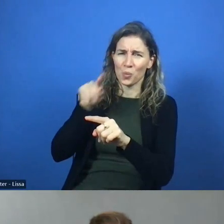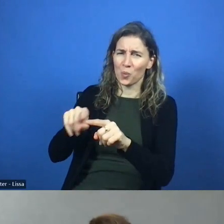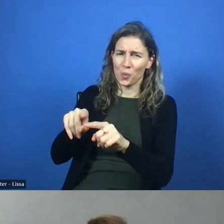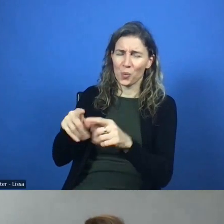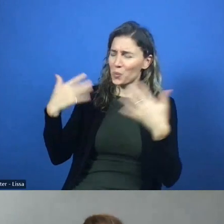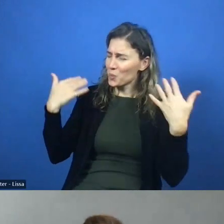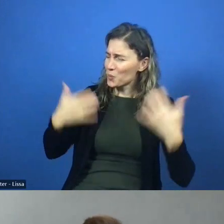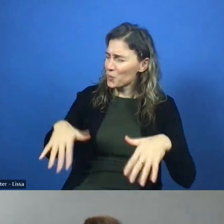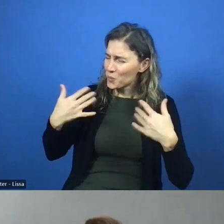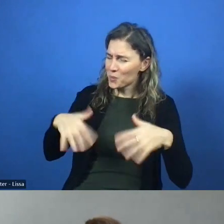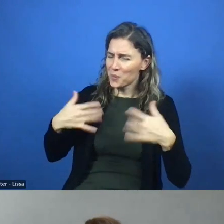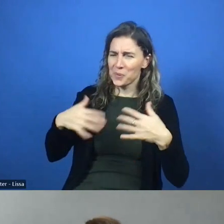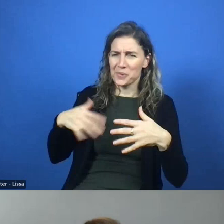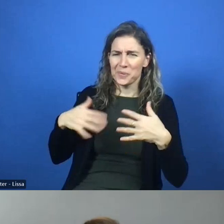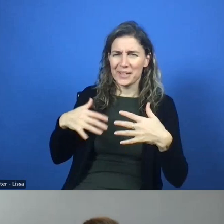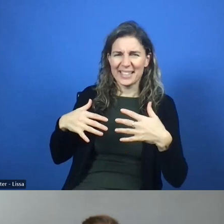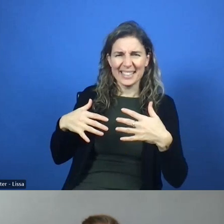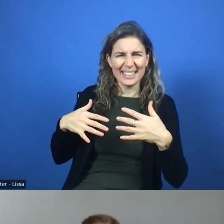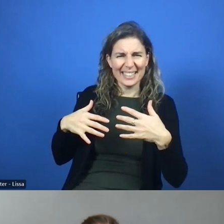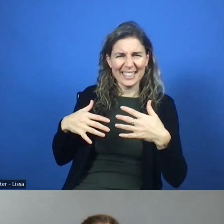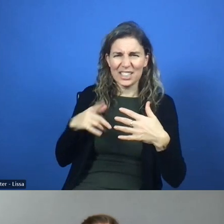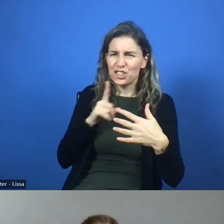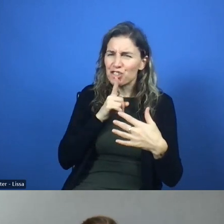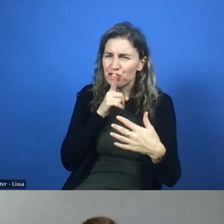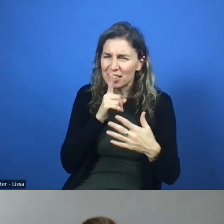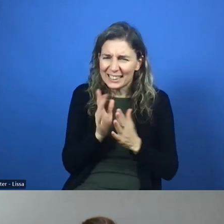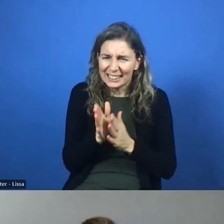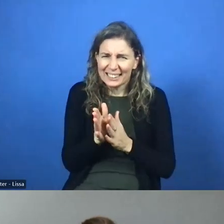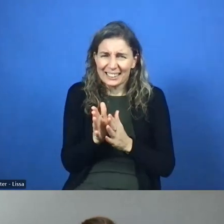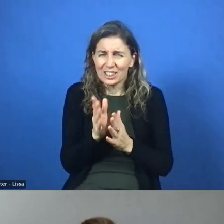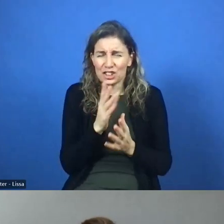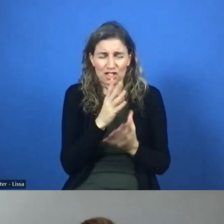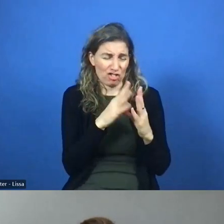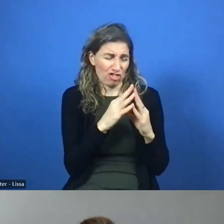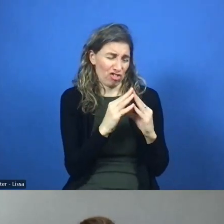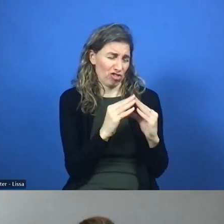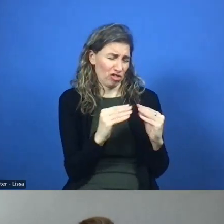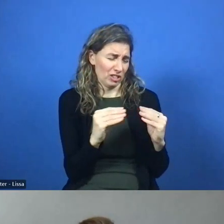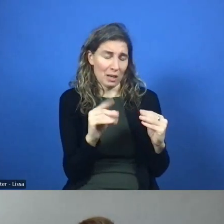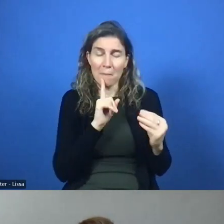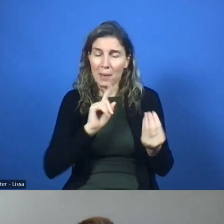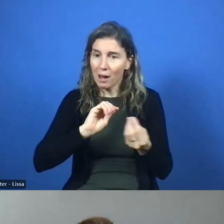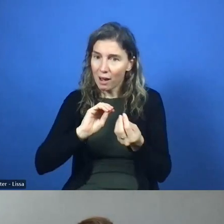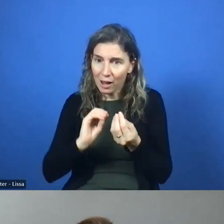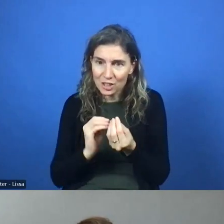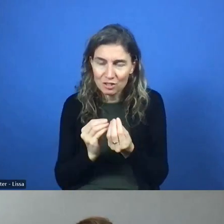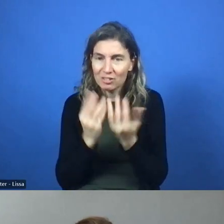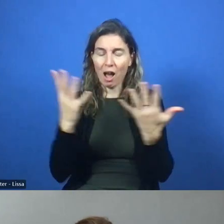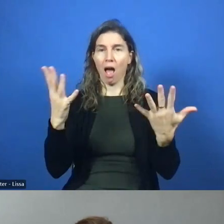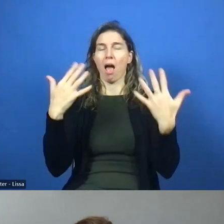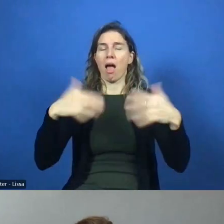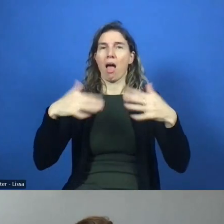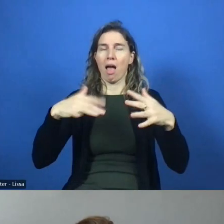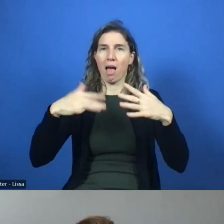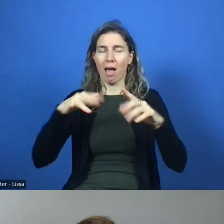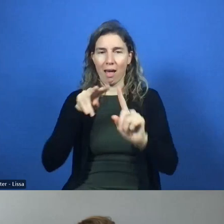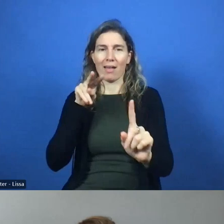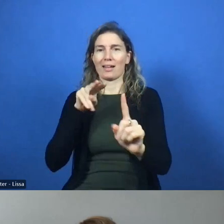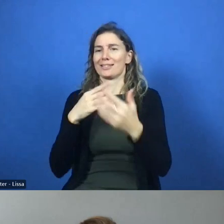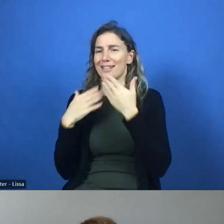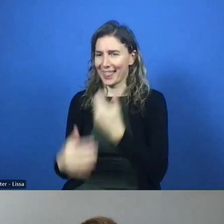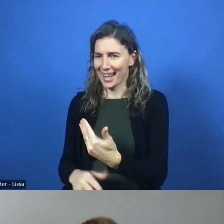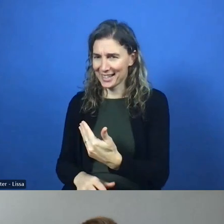a intrinsically dry subject and bring it to life so vividly. It's beautiful. Although I never want to